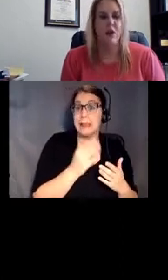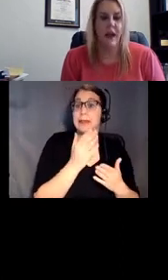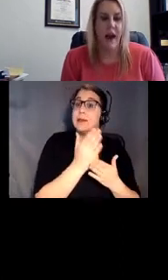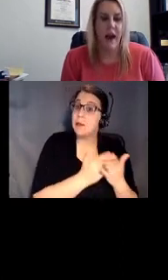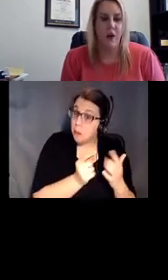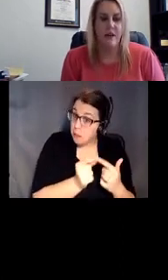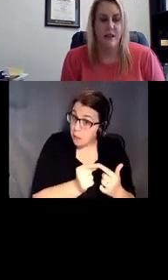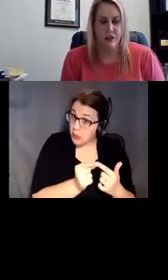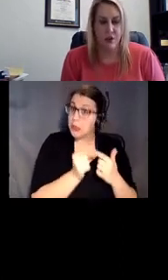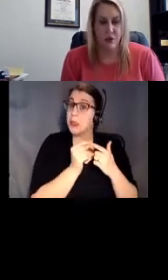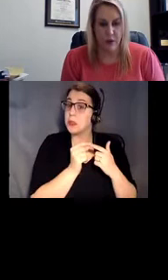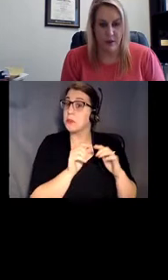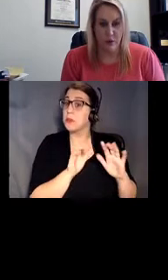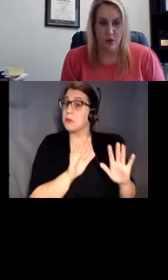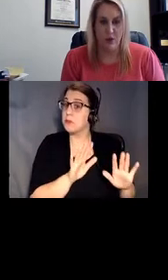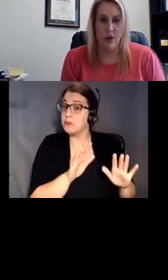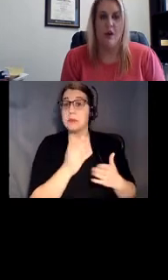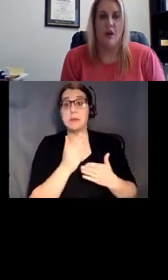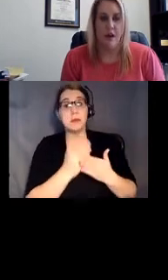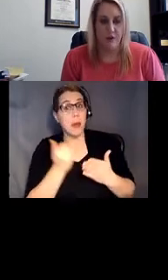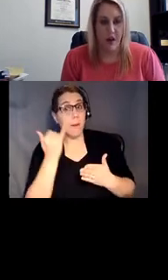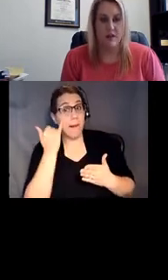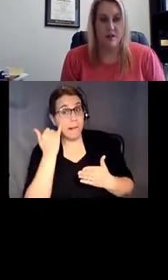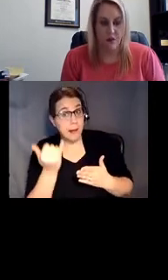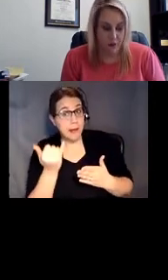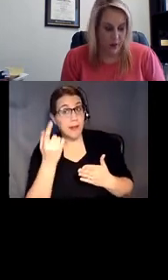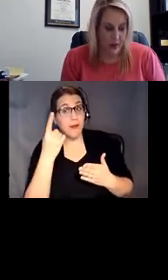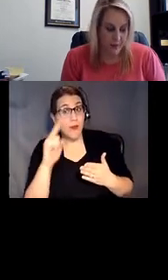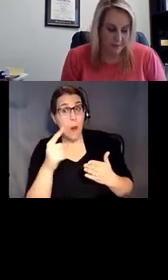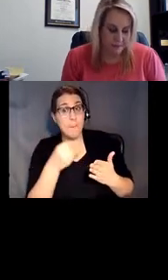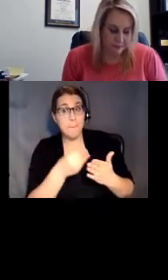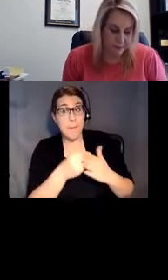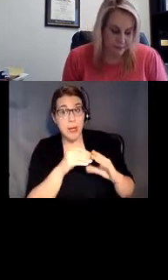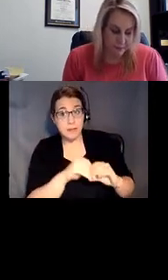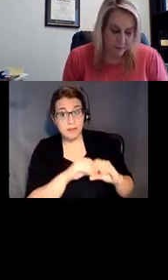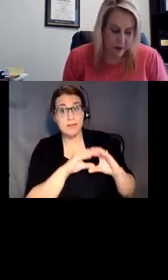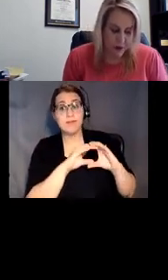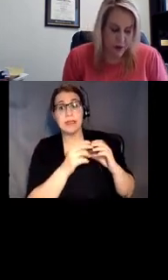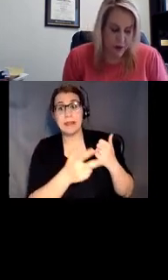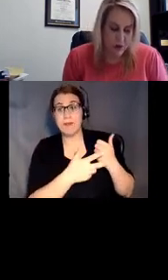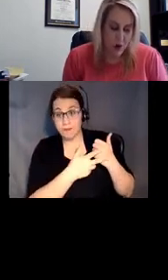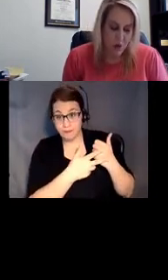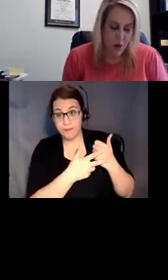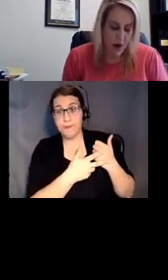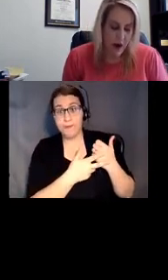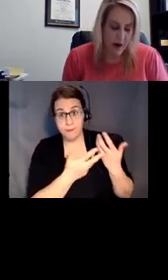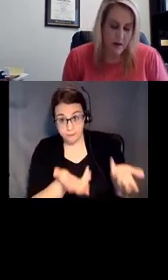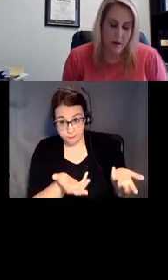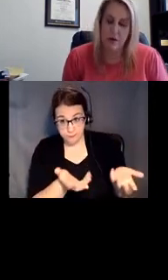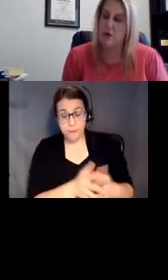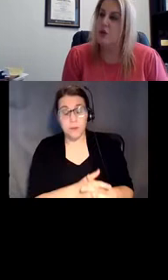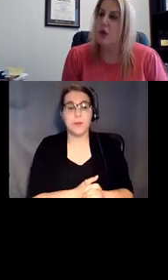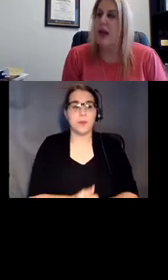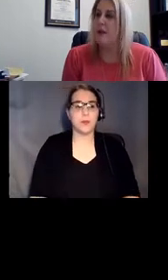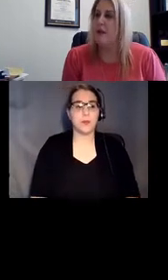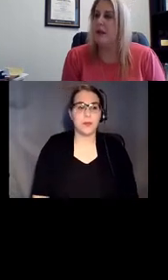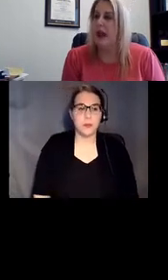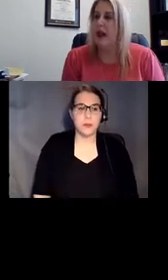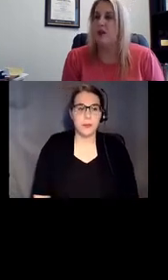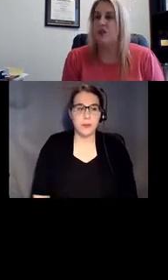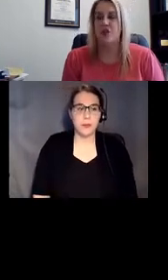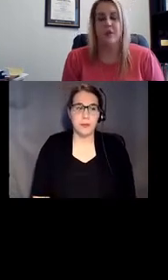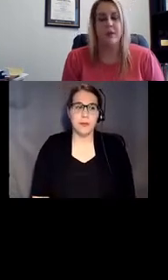ideas to allow additional resource funds for them. So